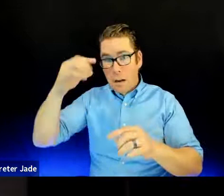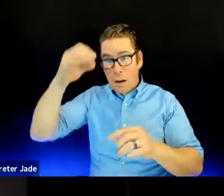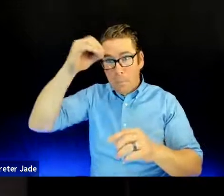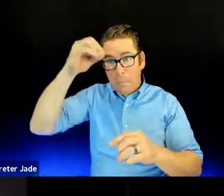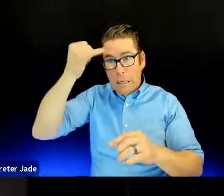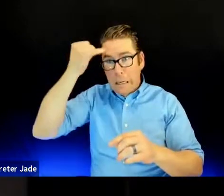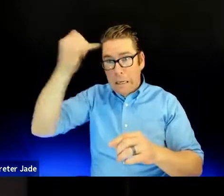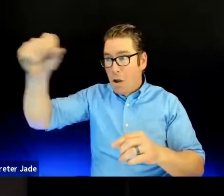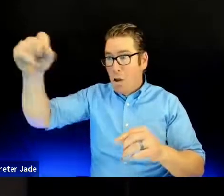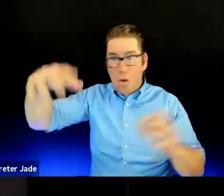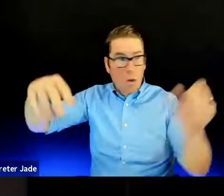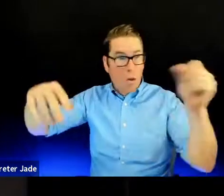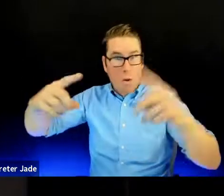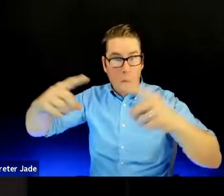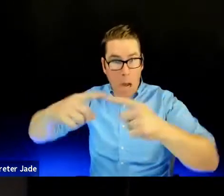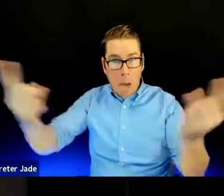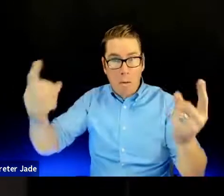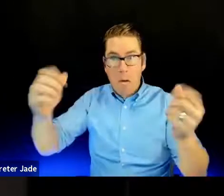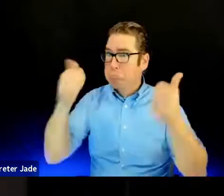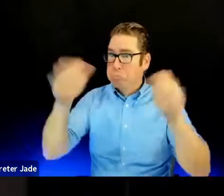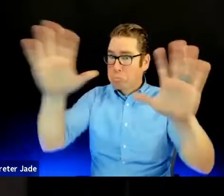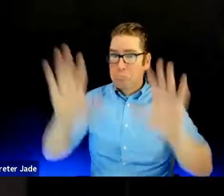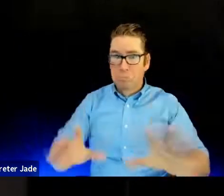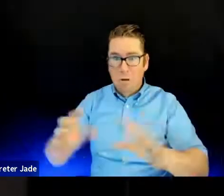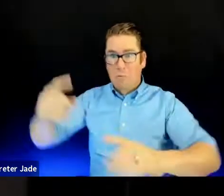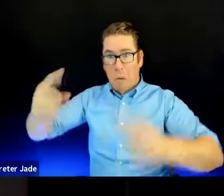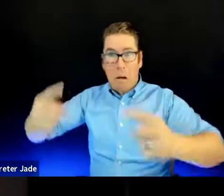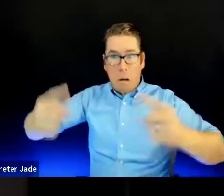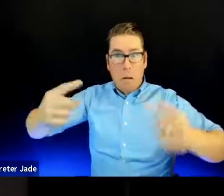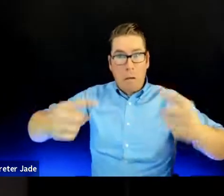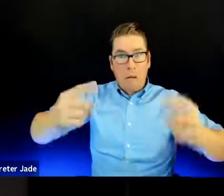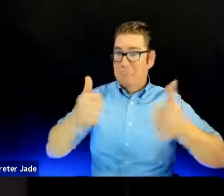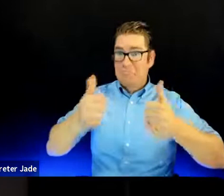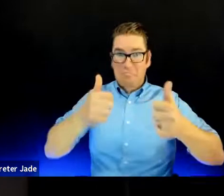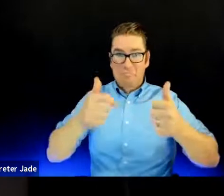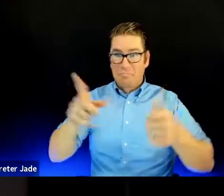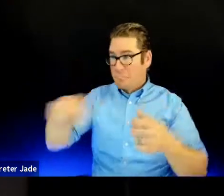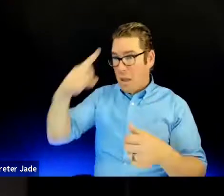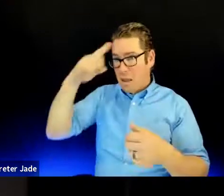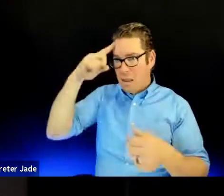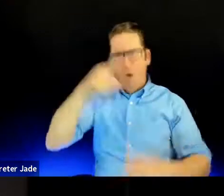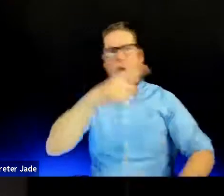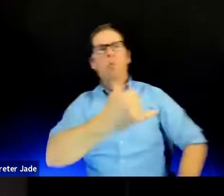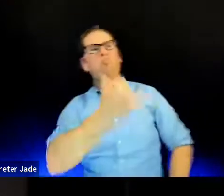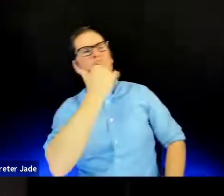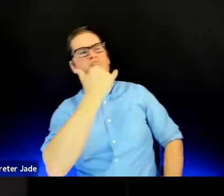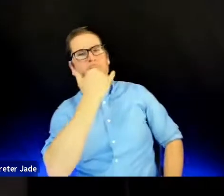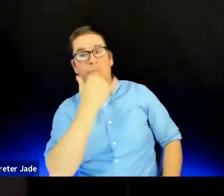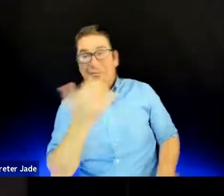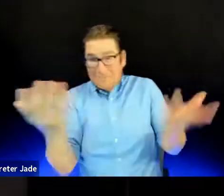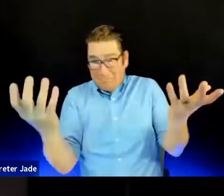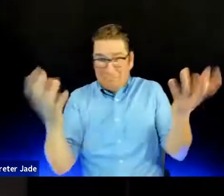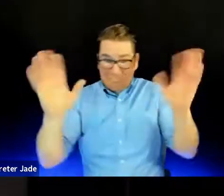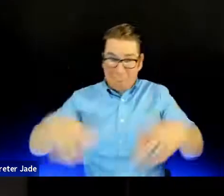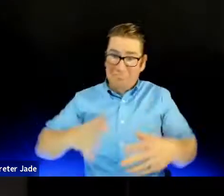And I never shoot anybody down. I expect that if they think that I'm wrong, then I'm, you know, I appreciate